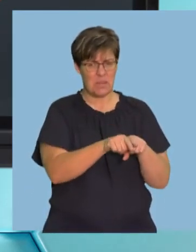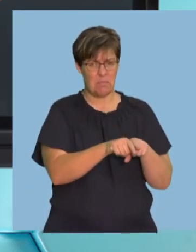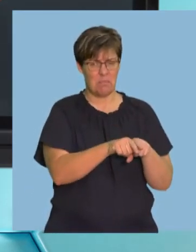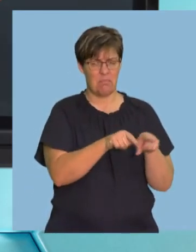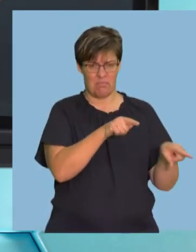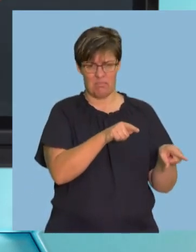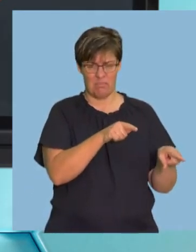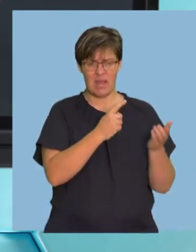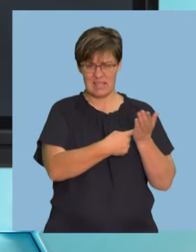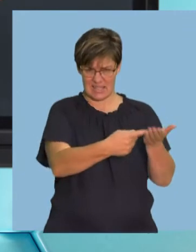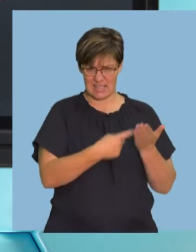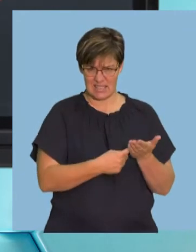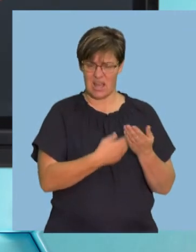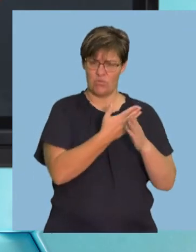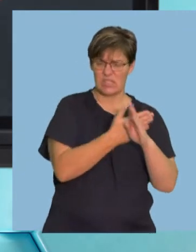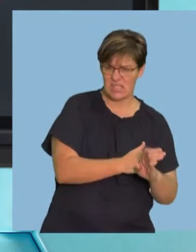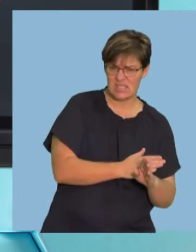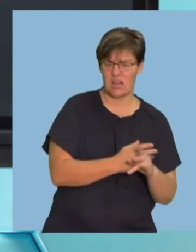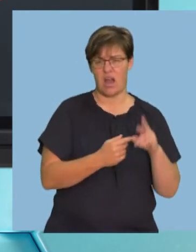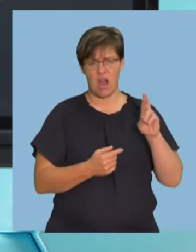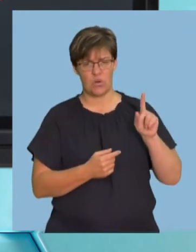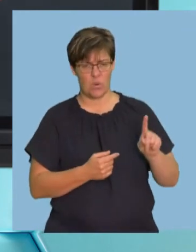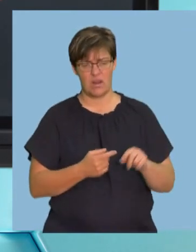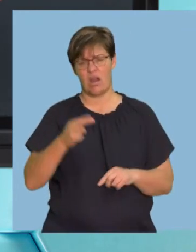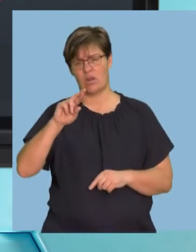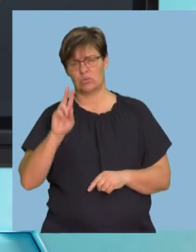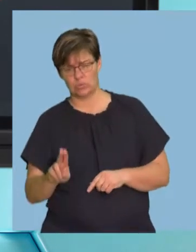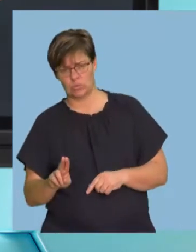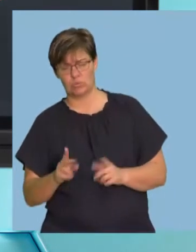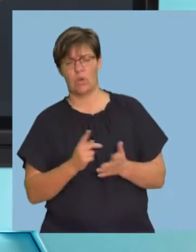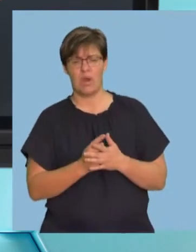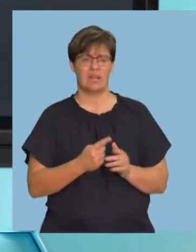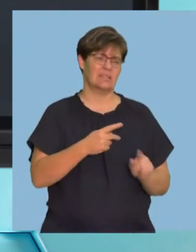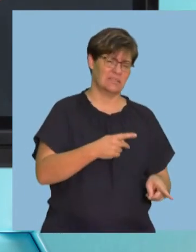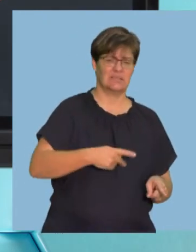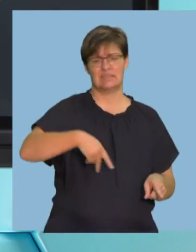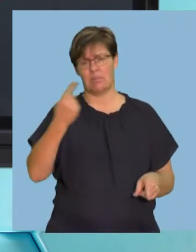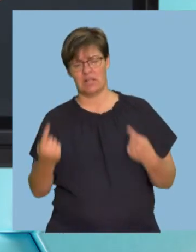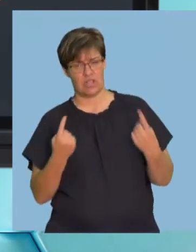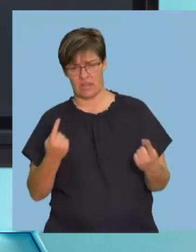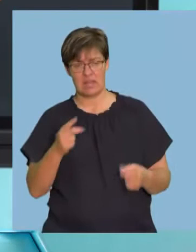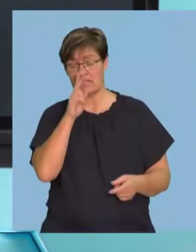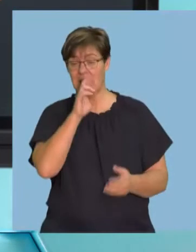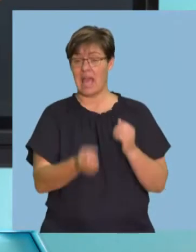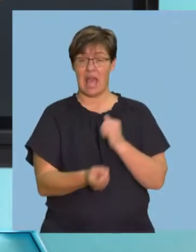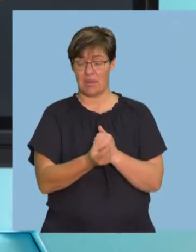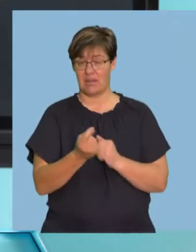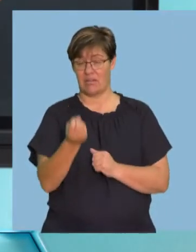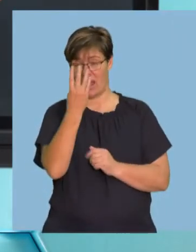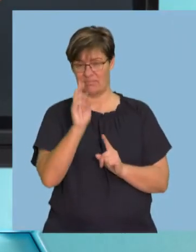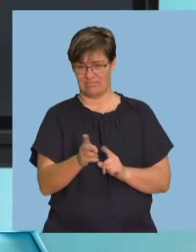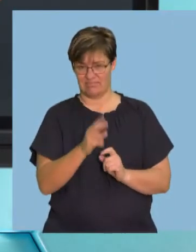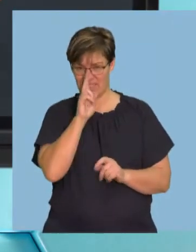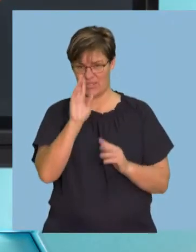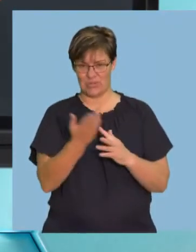After the short break, we'll use the very same arrangement of resistors, R1 and R2, one becoming double to